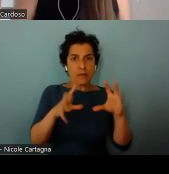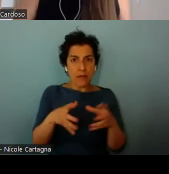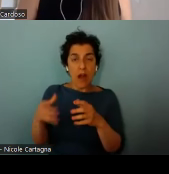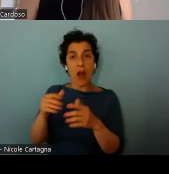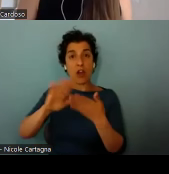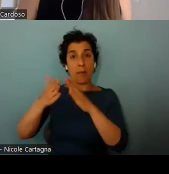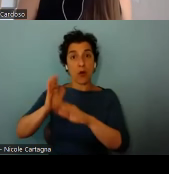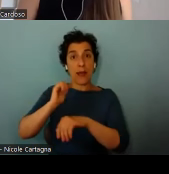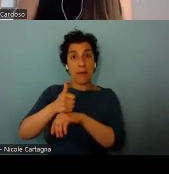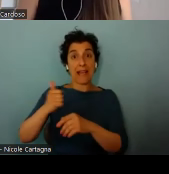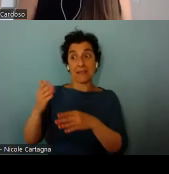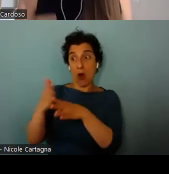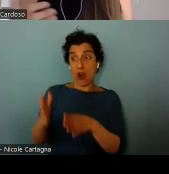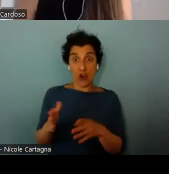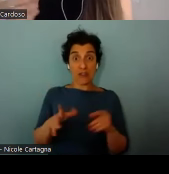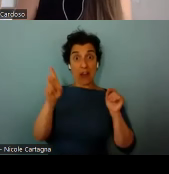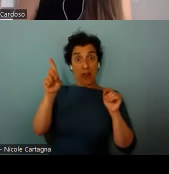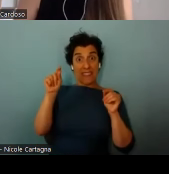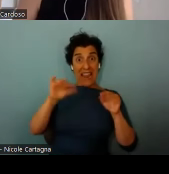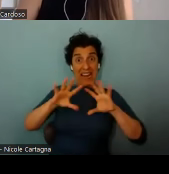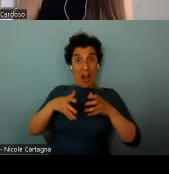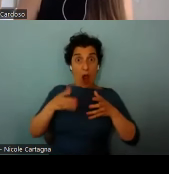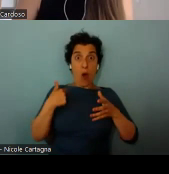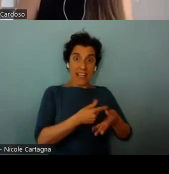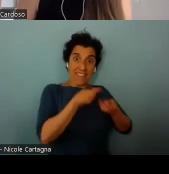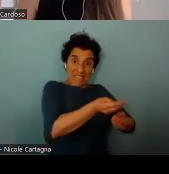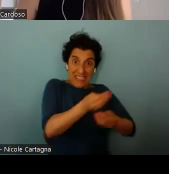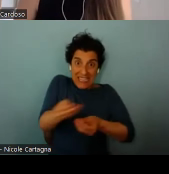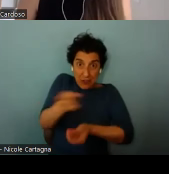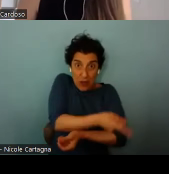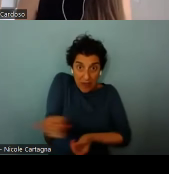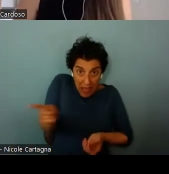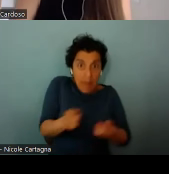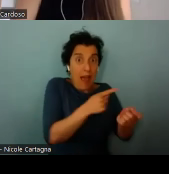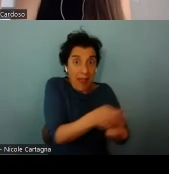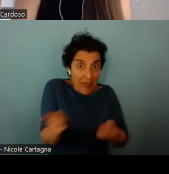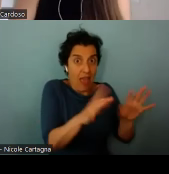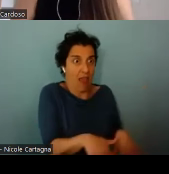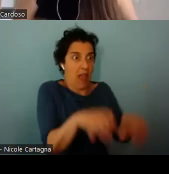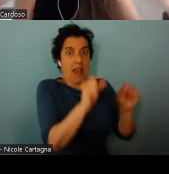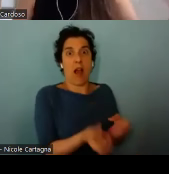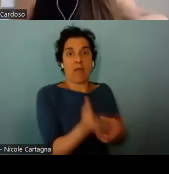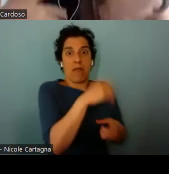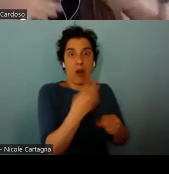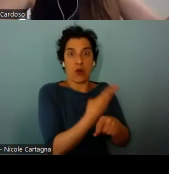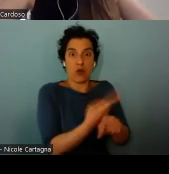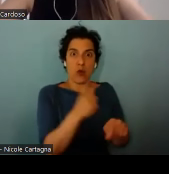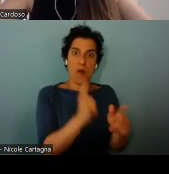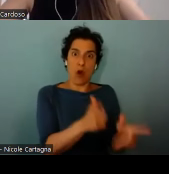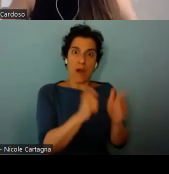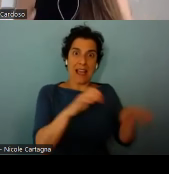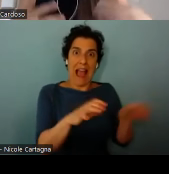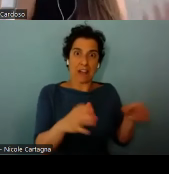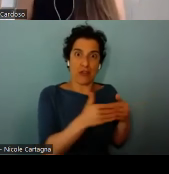feed the data to so that they can make change and use the data in a quick and actionable way, as opposed to us just putting out